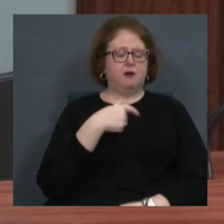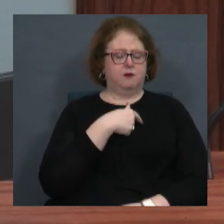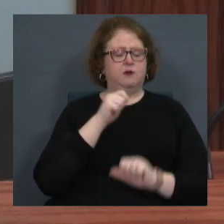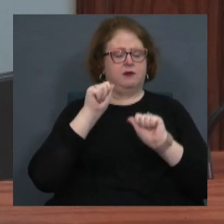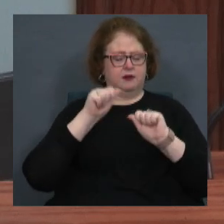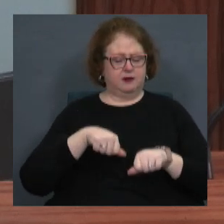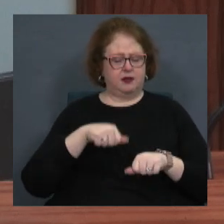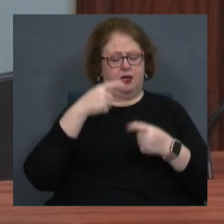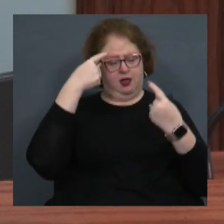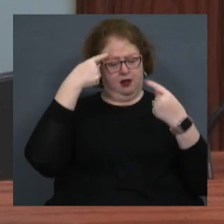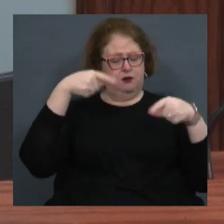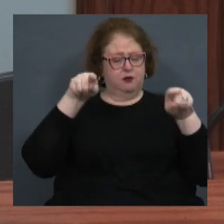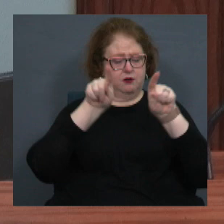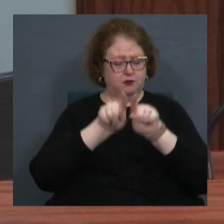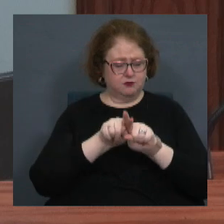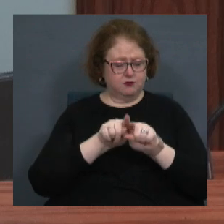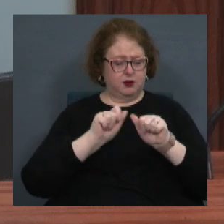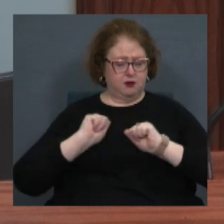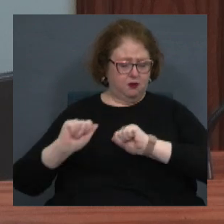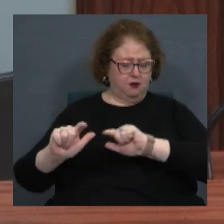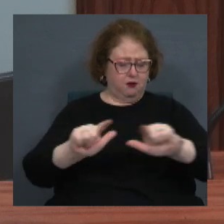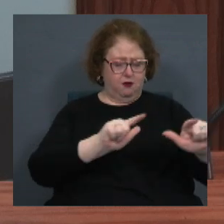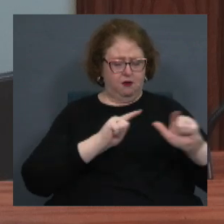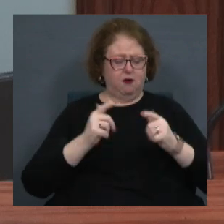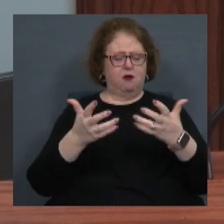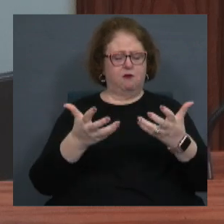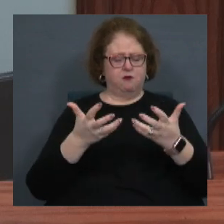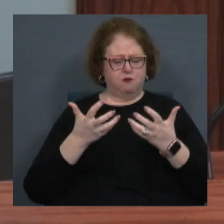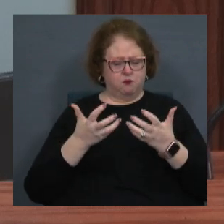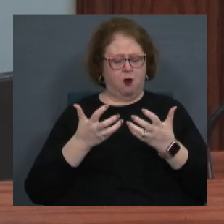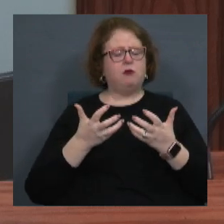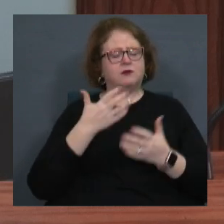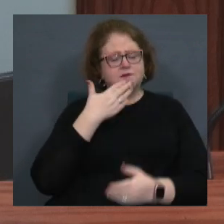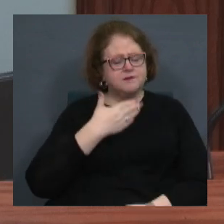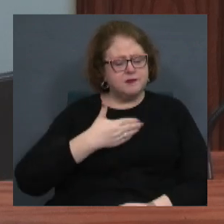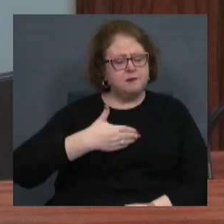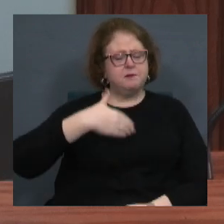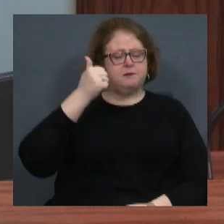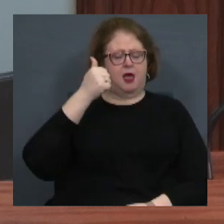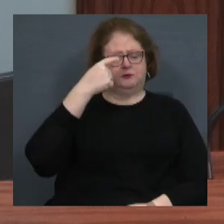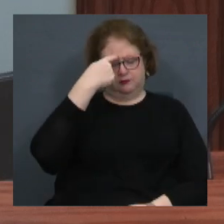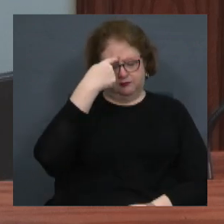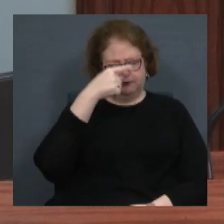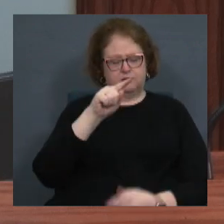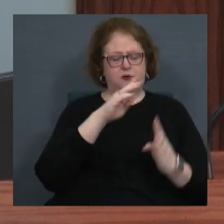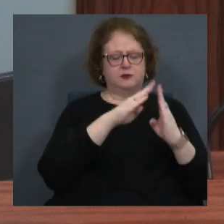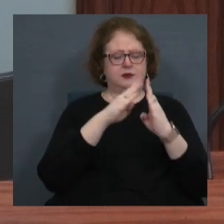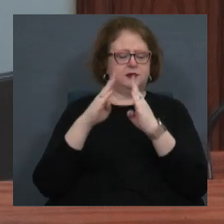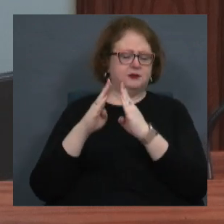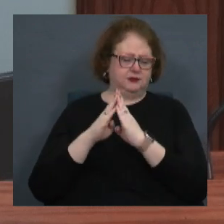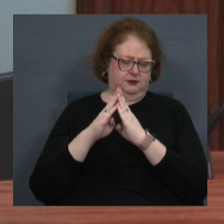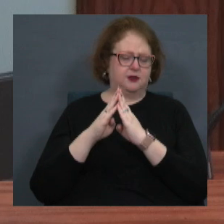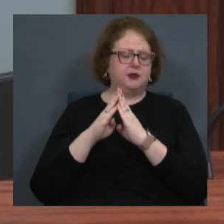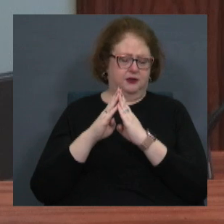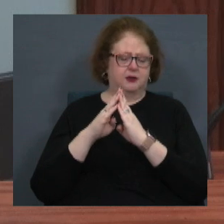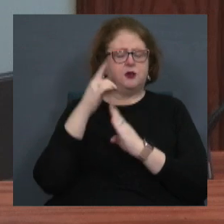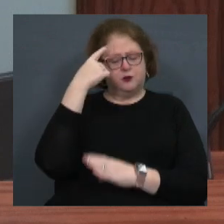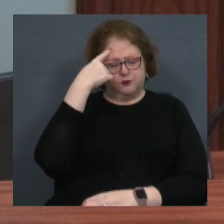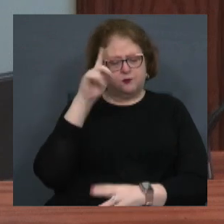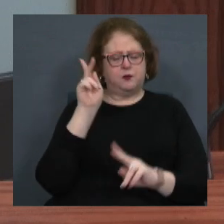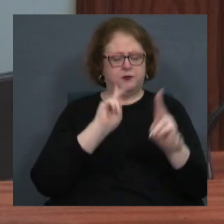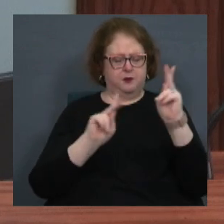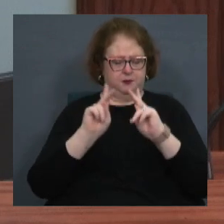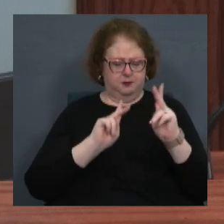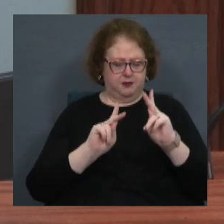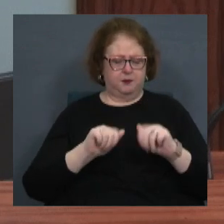want what's best for the city of Little Rock, and we want what's best for the residents. And so when we conduct